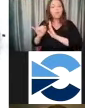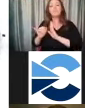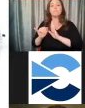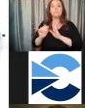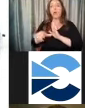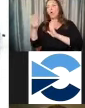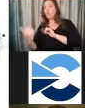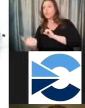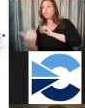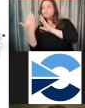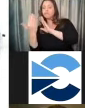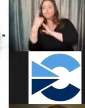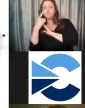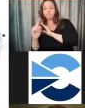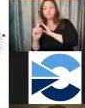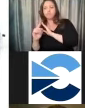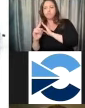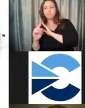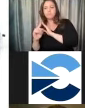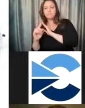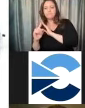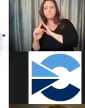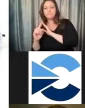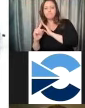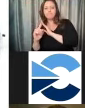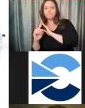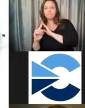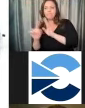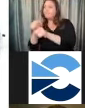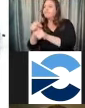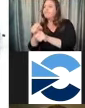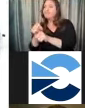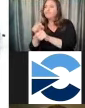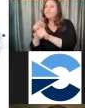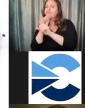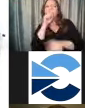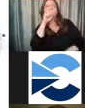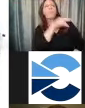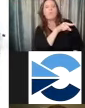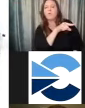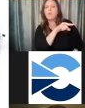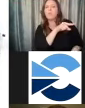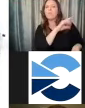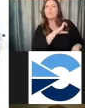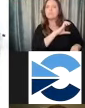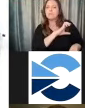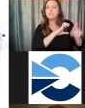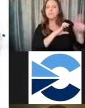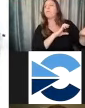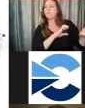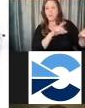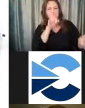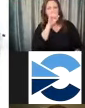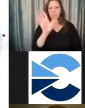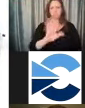another way to sort of catch people and report them to police or